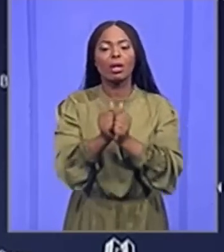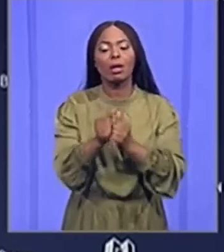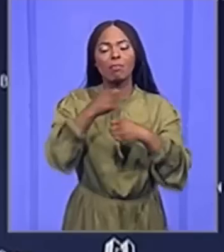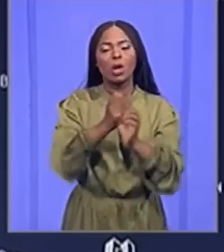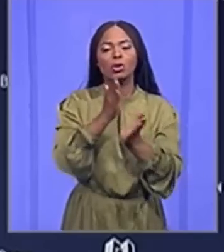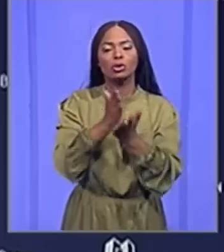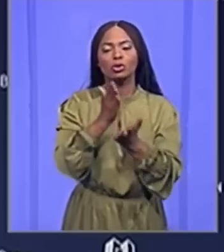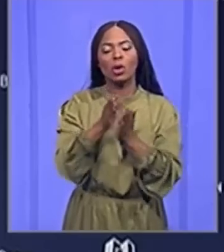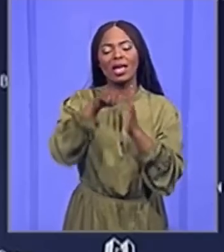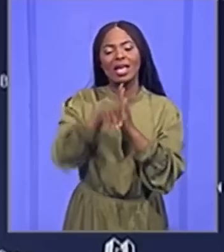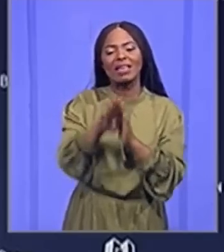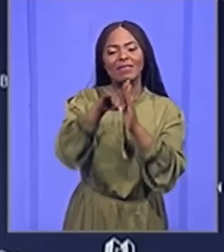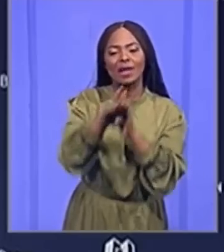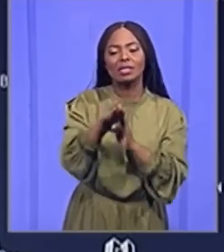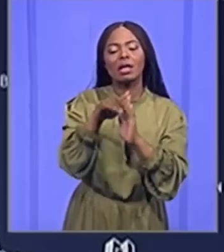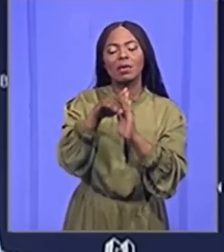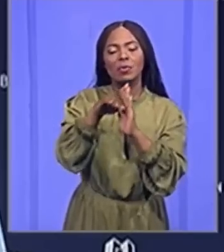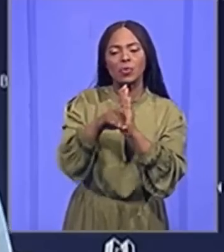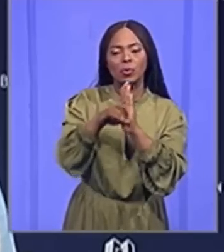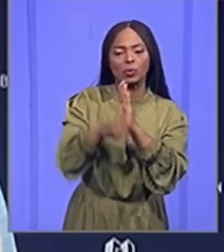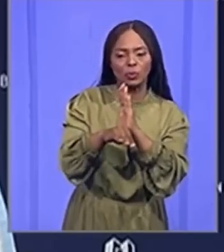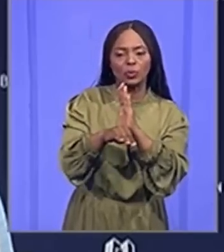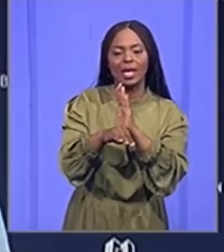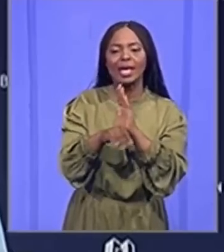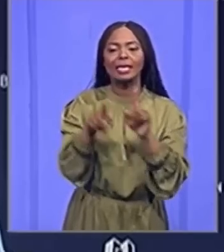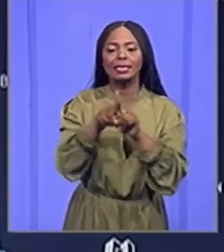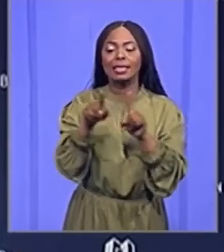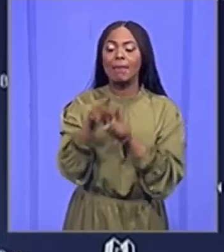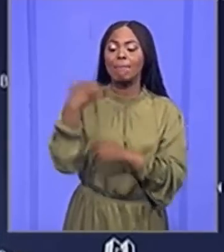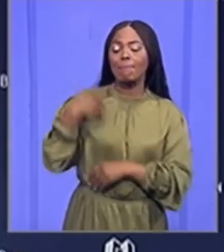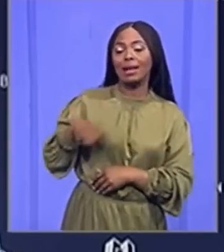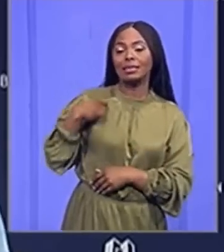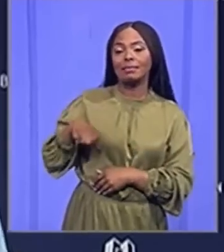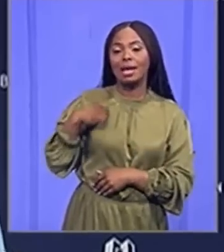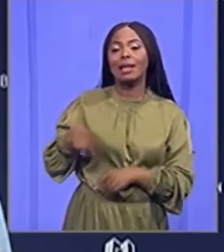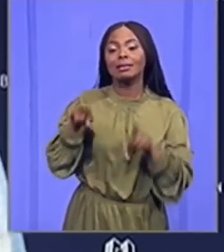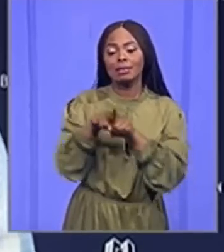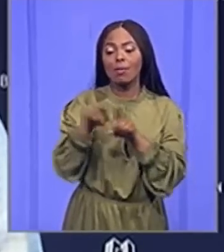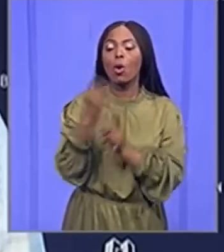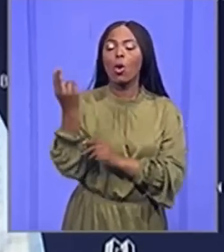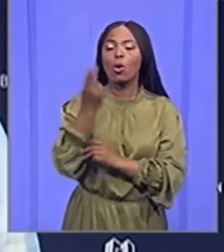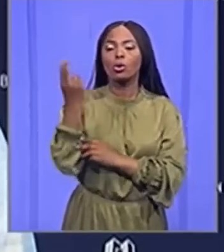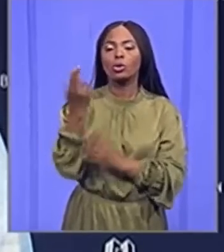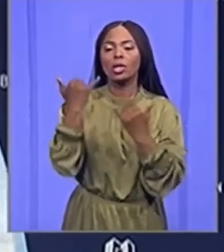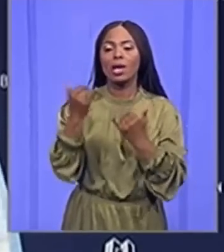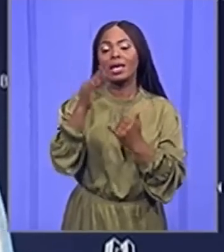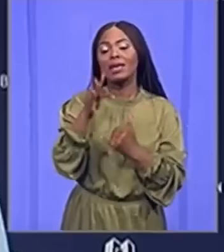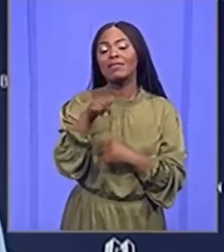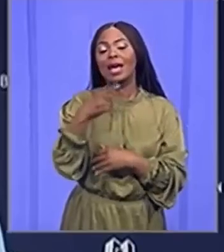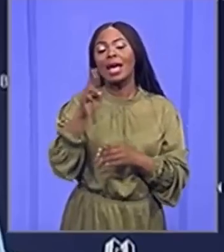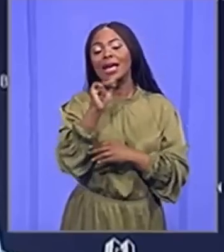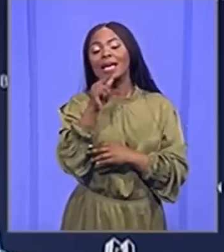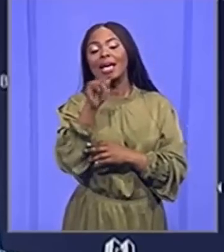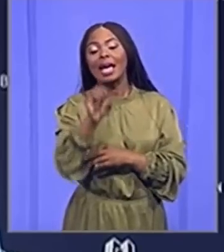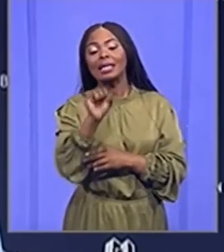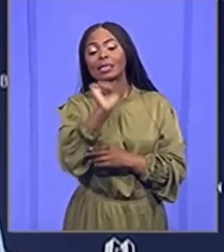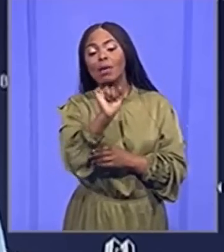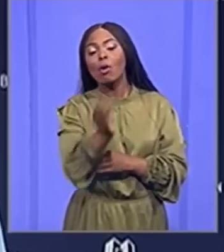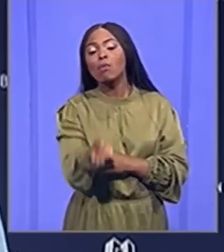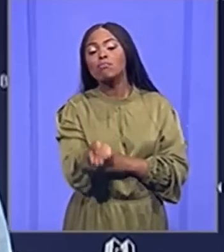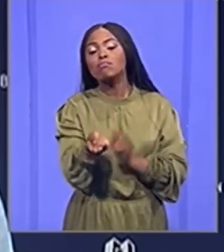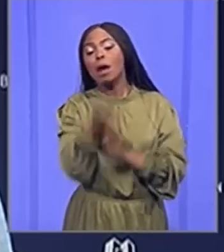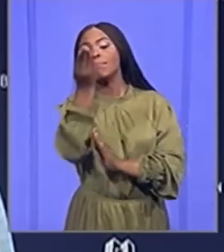gore inflation e ba ka tlase dimasepala di tshwantše di bona gore ge ba iša di-rates godimo ba tshwantše ba di iše